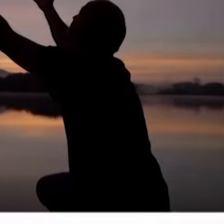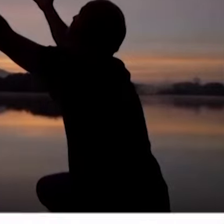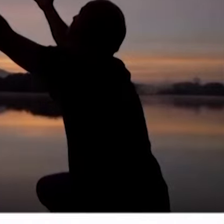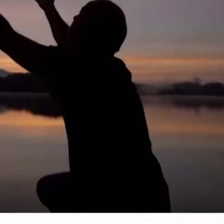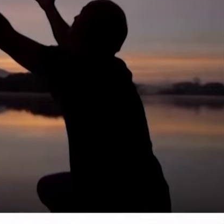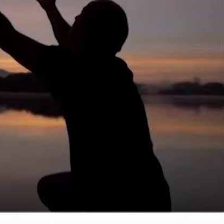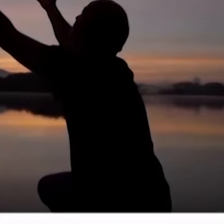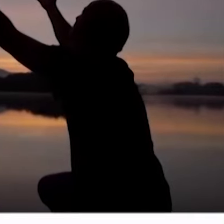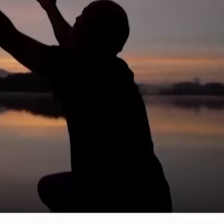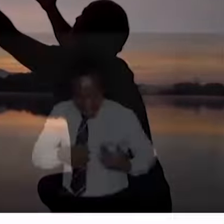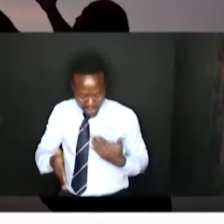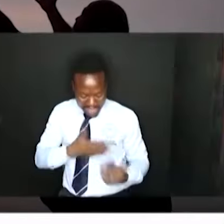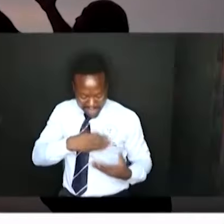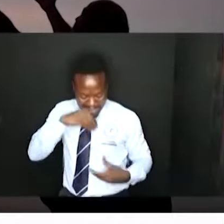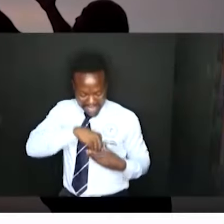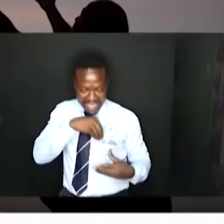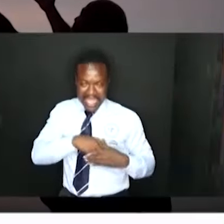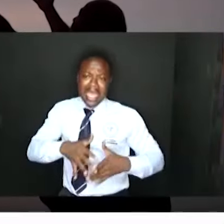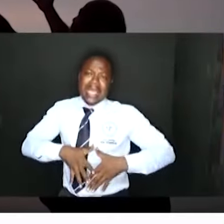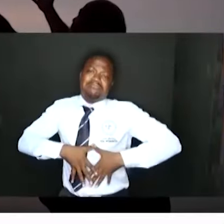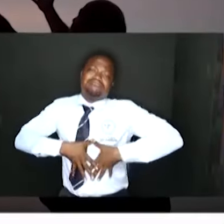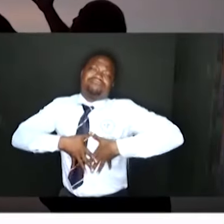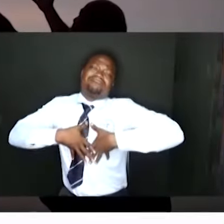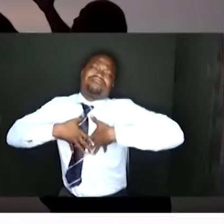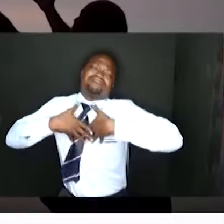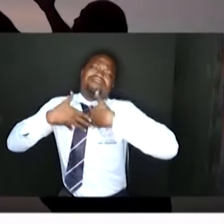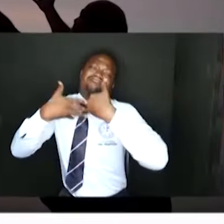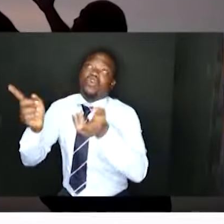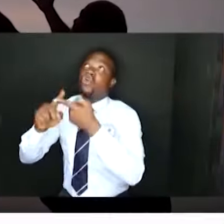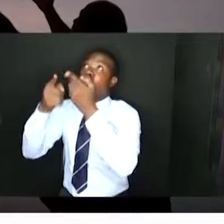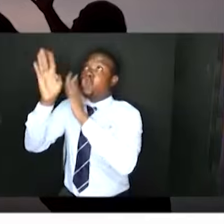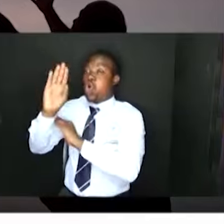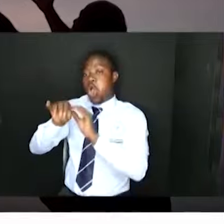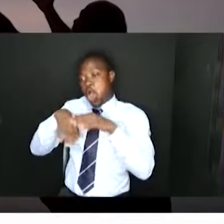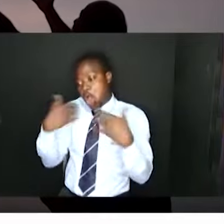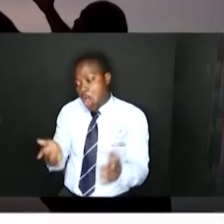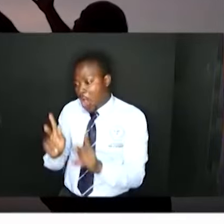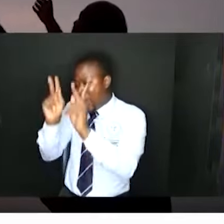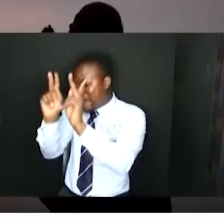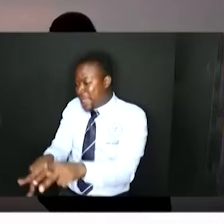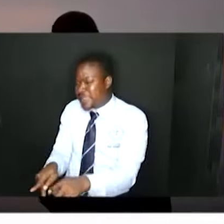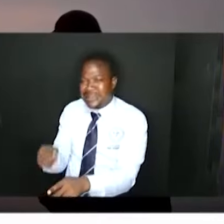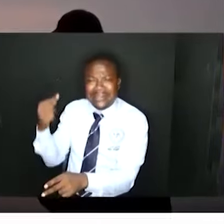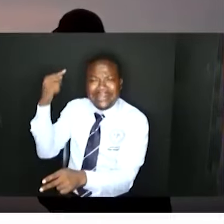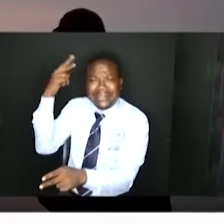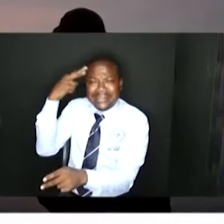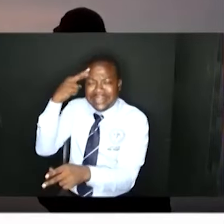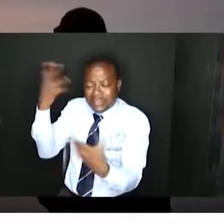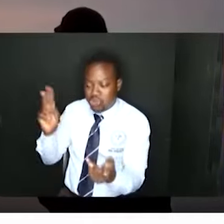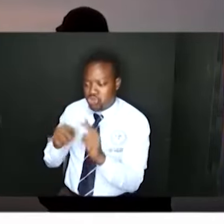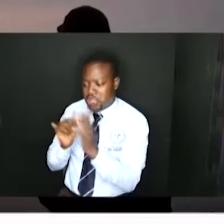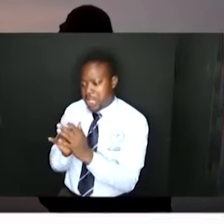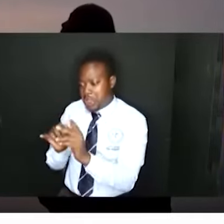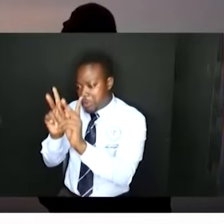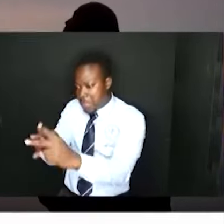or to the perceived offender with the intention of making peace or receiving forgiveness